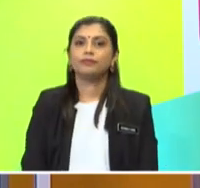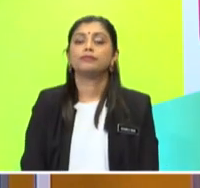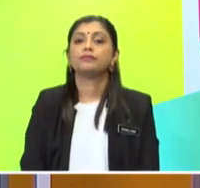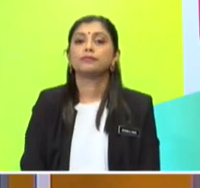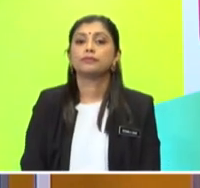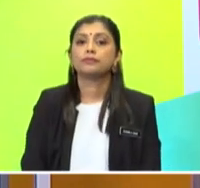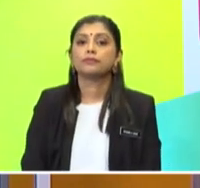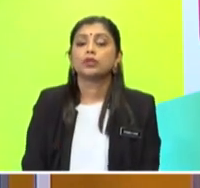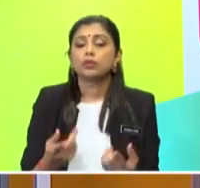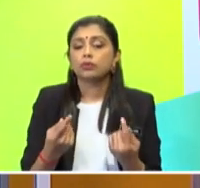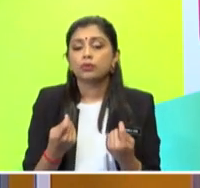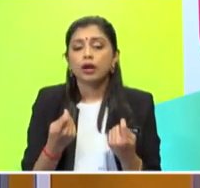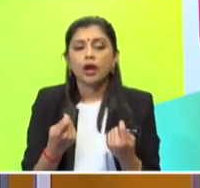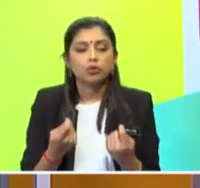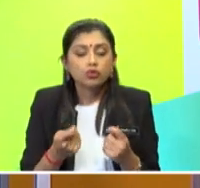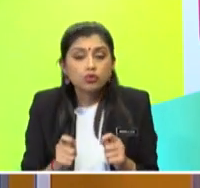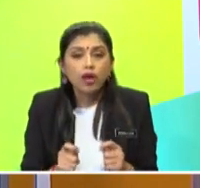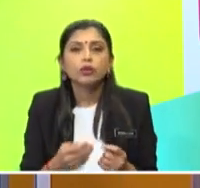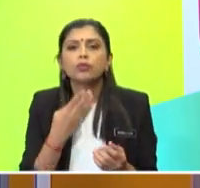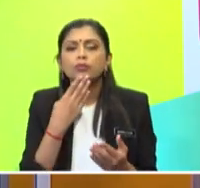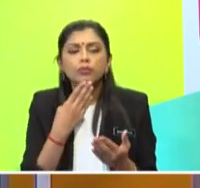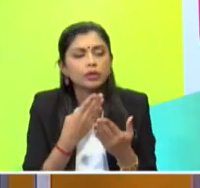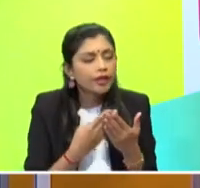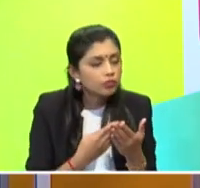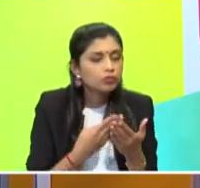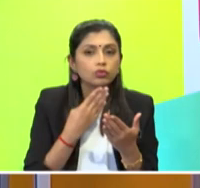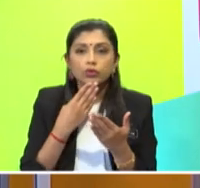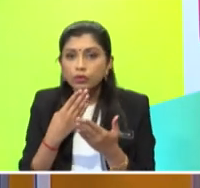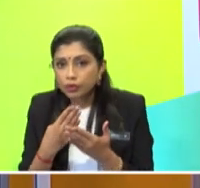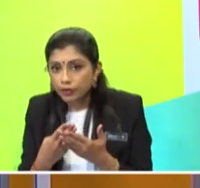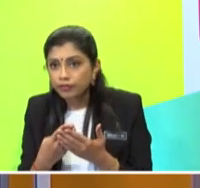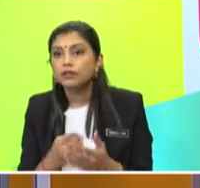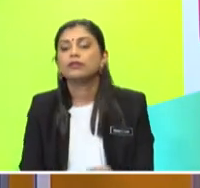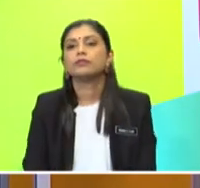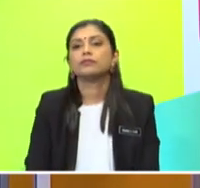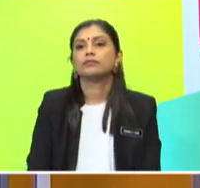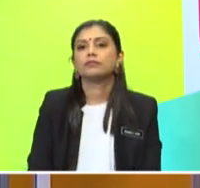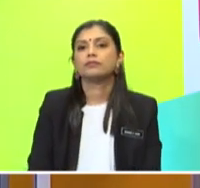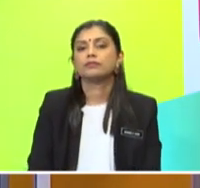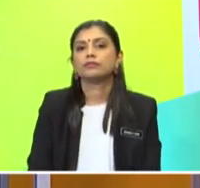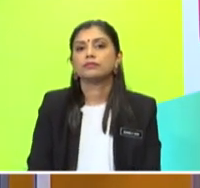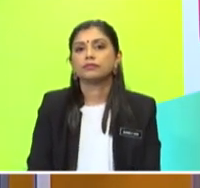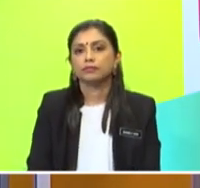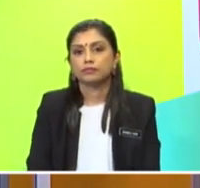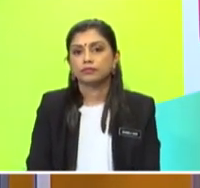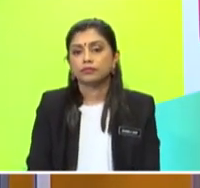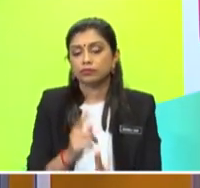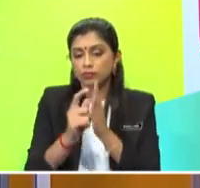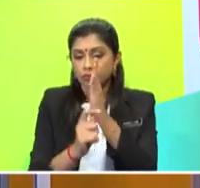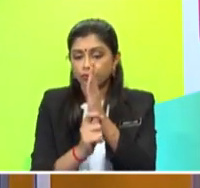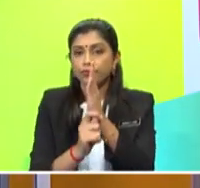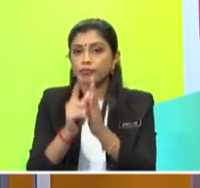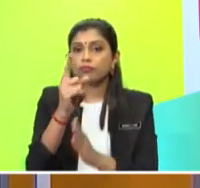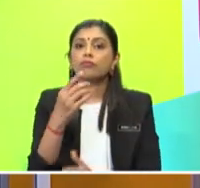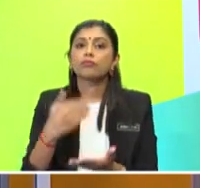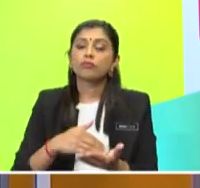be grateful, to show that you're grateful by combining another one more color to conclude